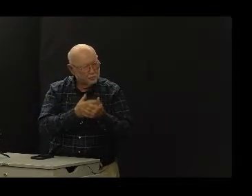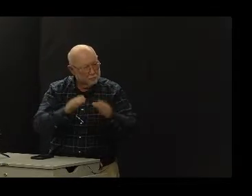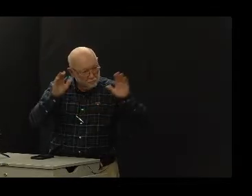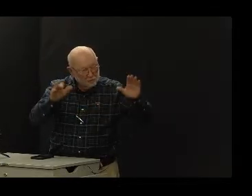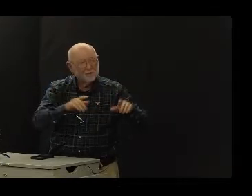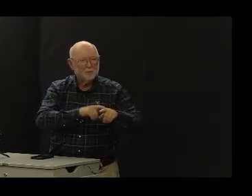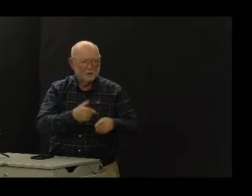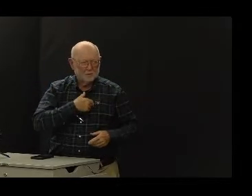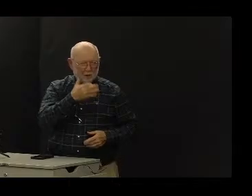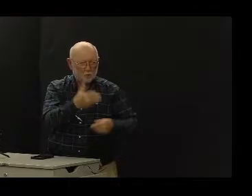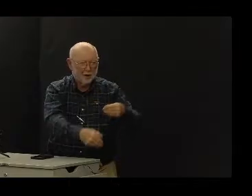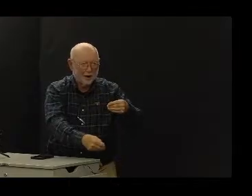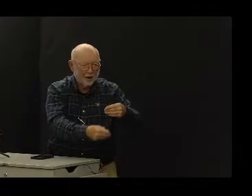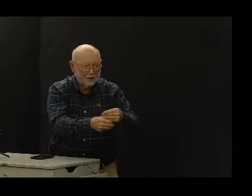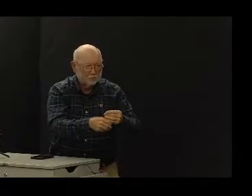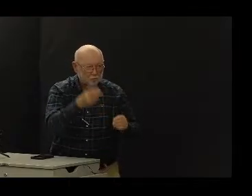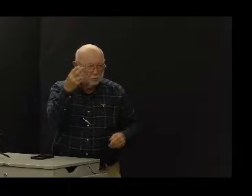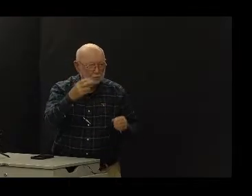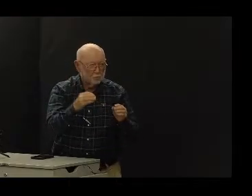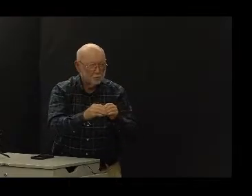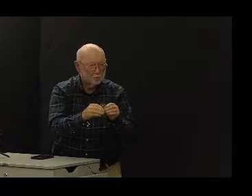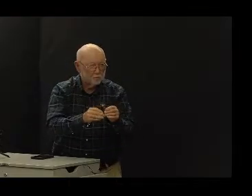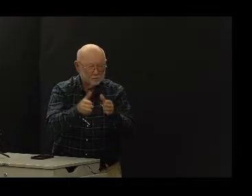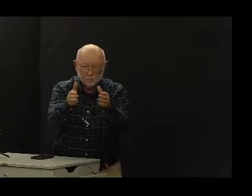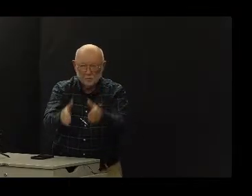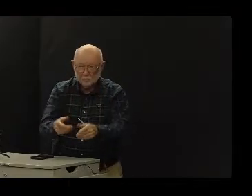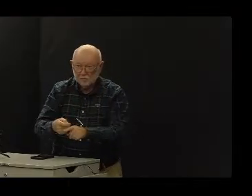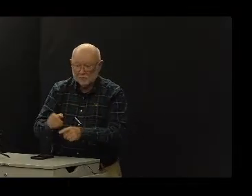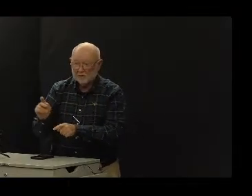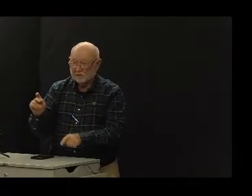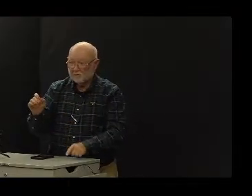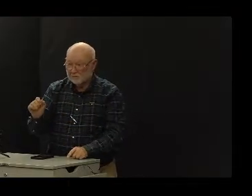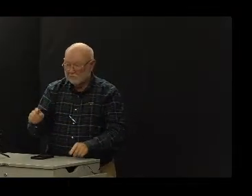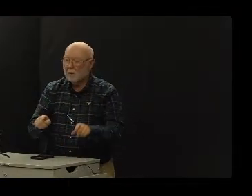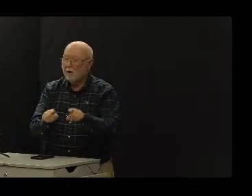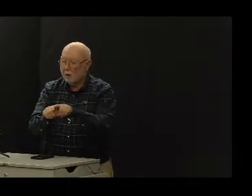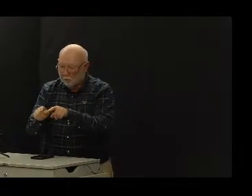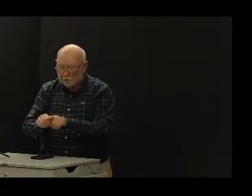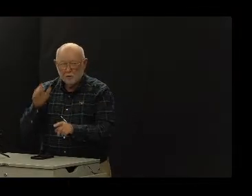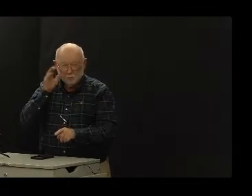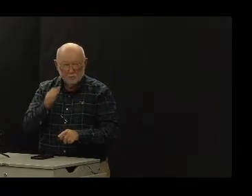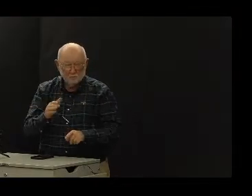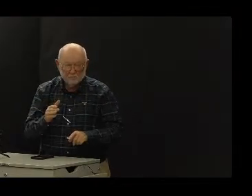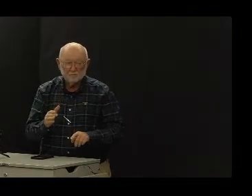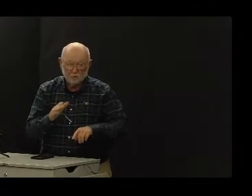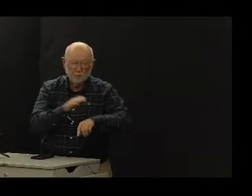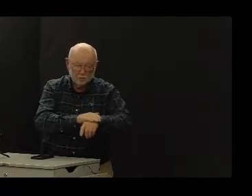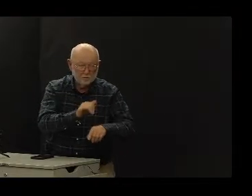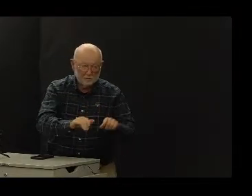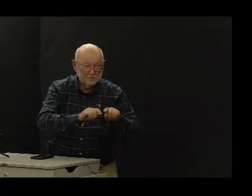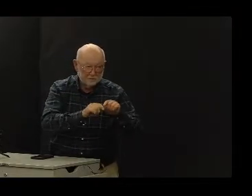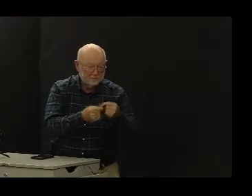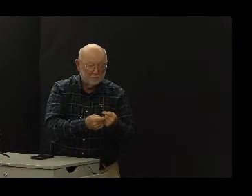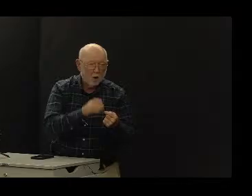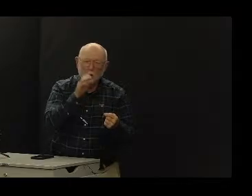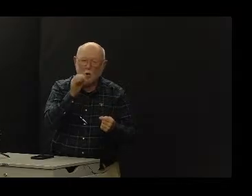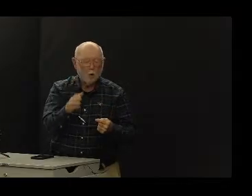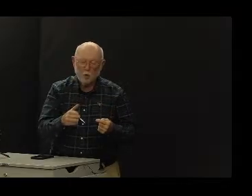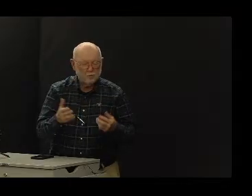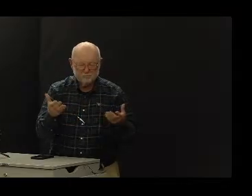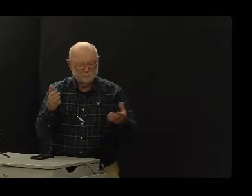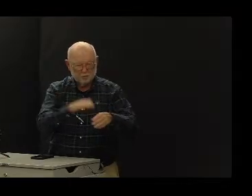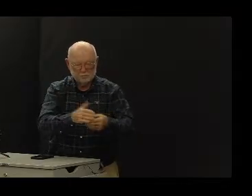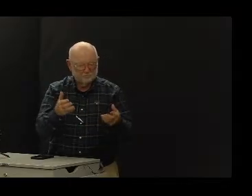have joined the Olympic team, but I also want to add 2 more names, 2 individuals who have graduated from